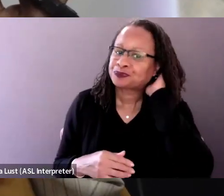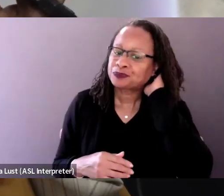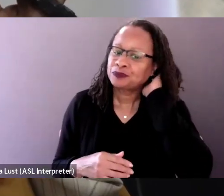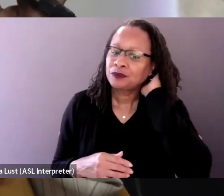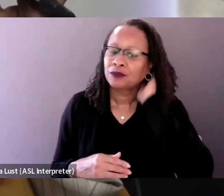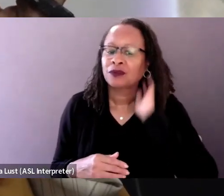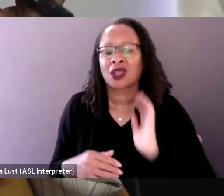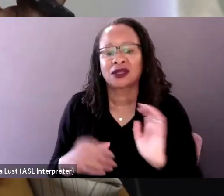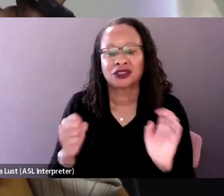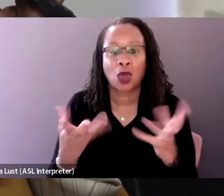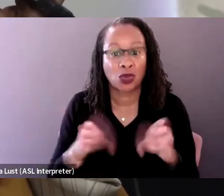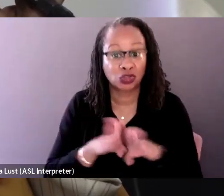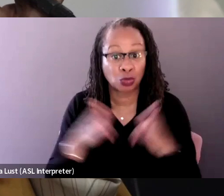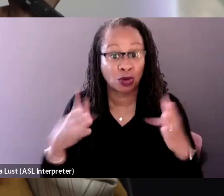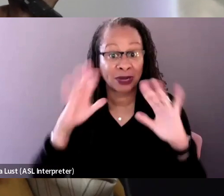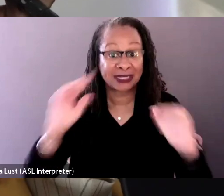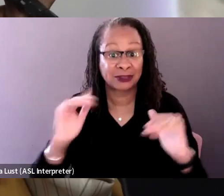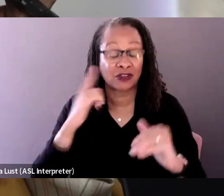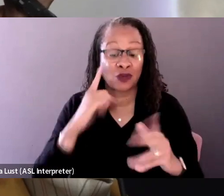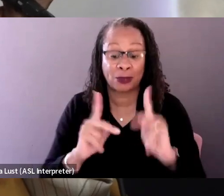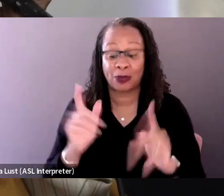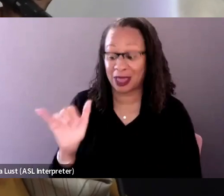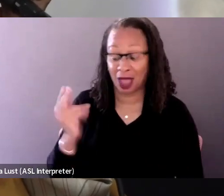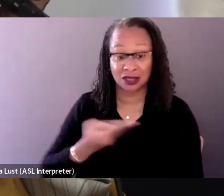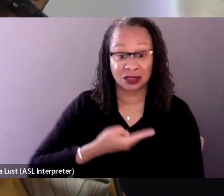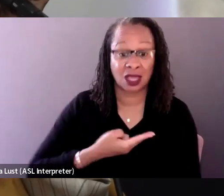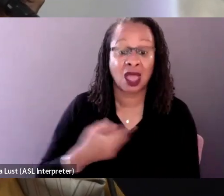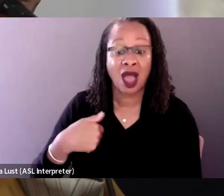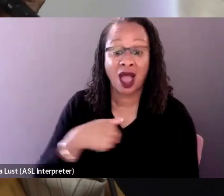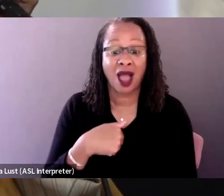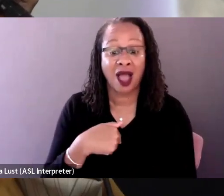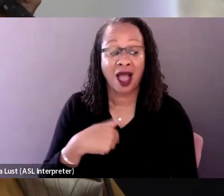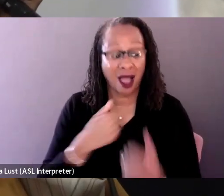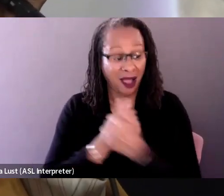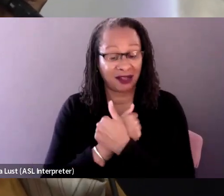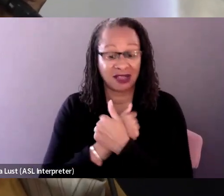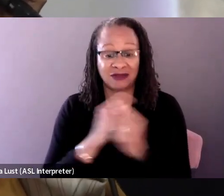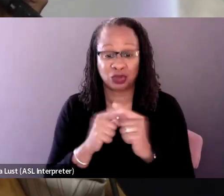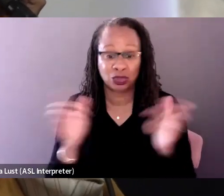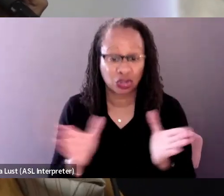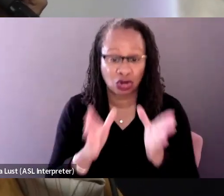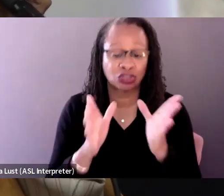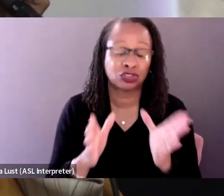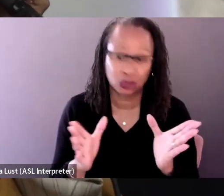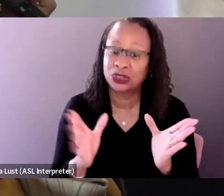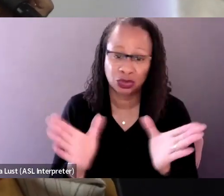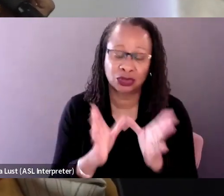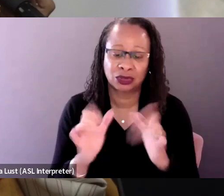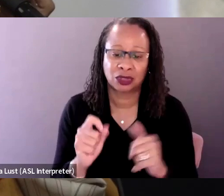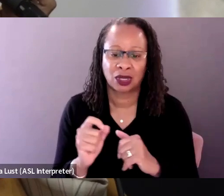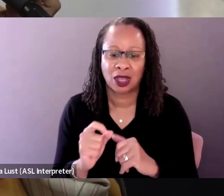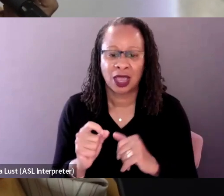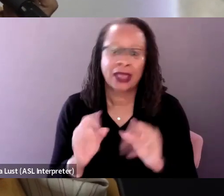breaking open the expectations for people like us. I love, and this is something Olivia encouraged, like I love that you have, clearly who's the smartest person in the